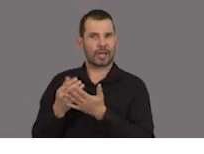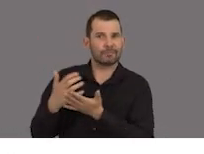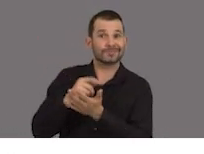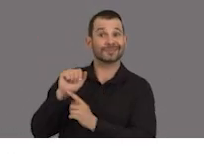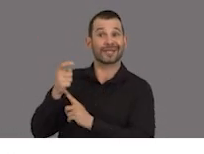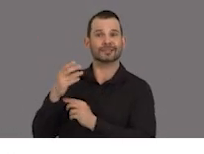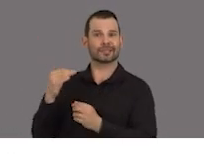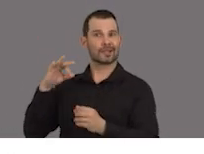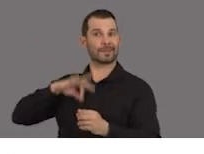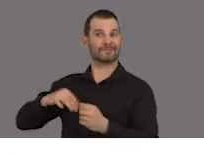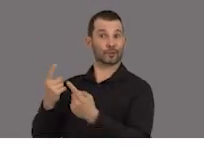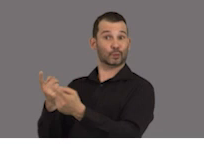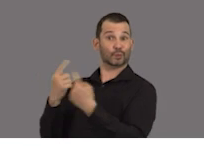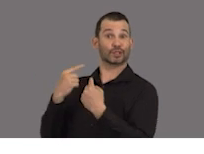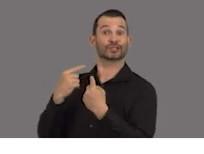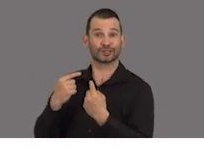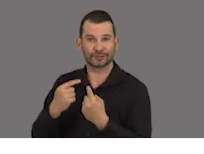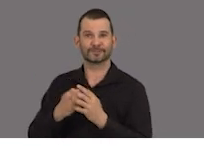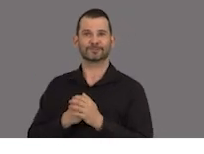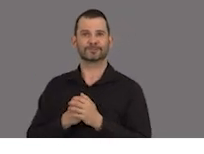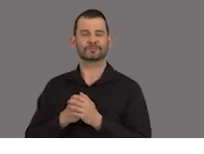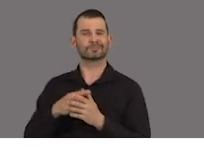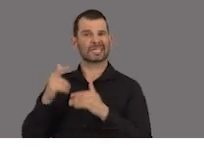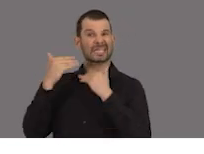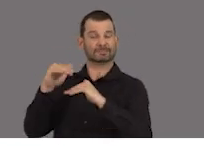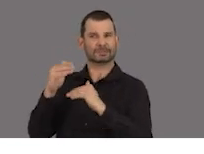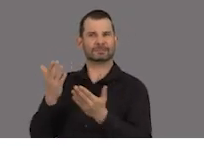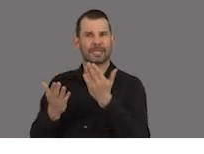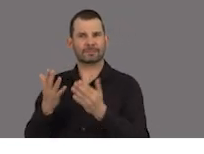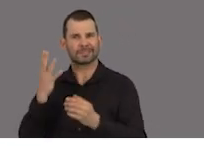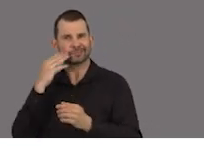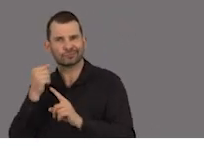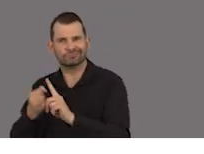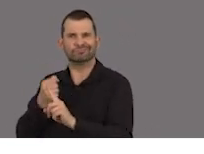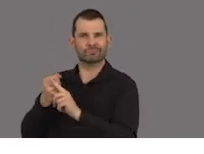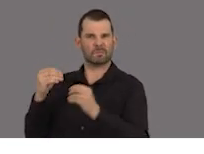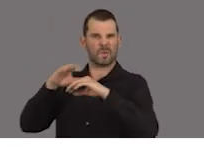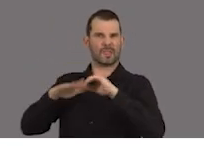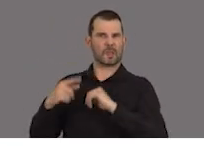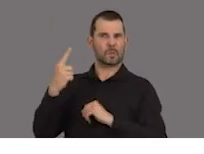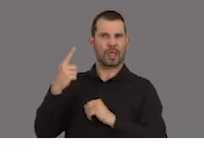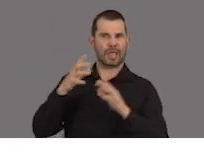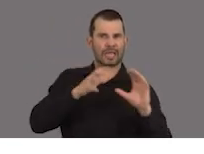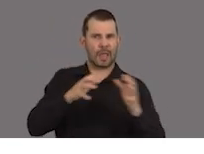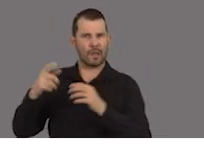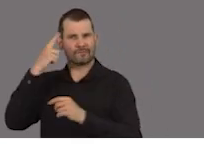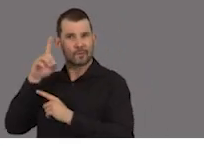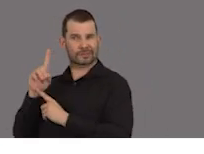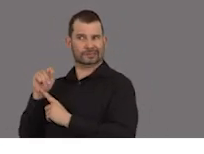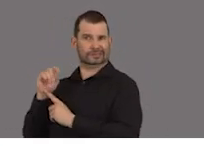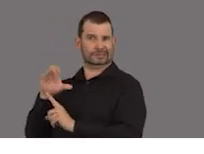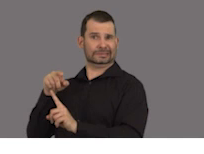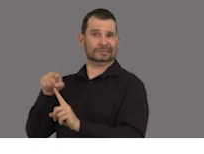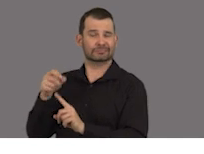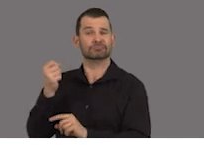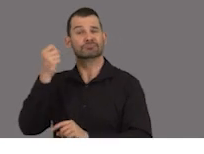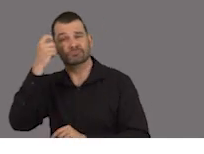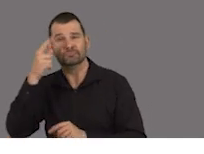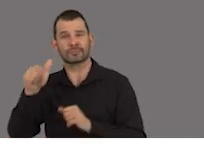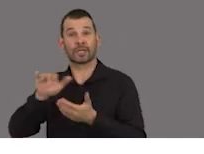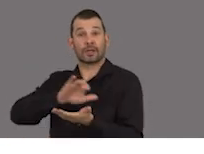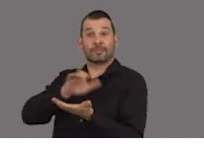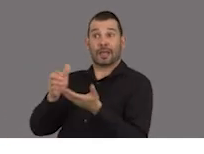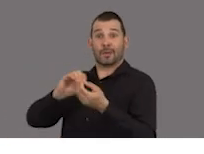income tax and benefit return. Limitations may be experienced in more than one of the categories for the